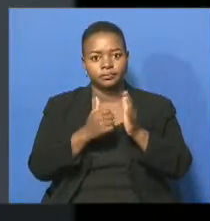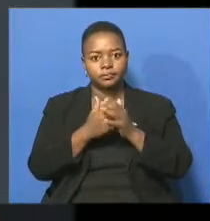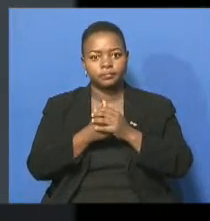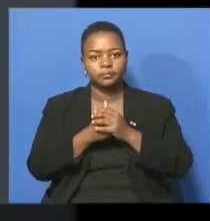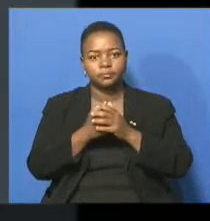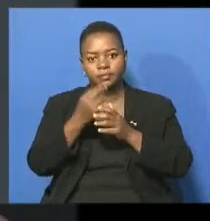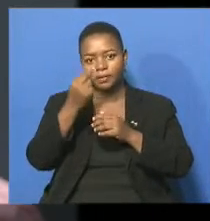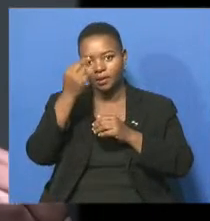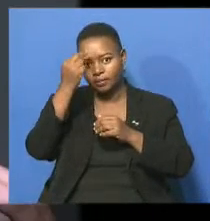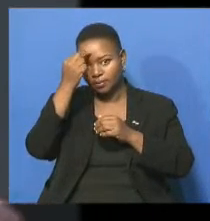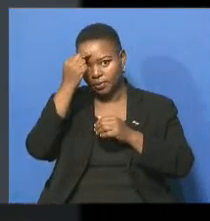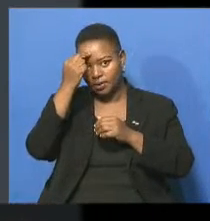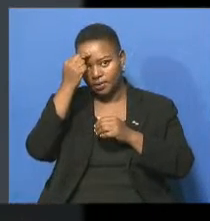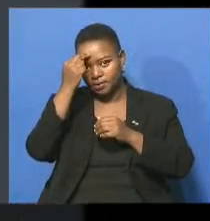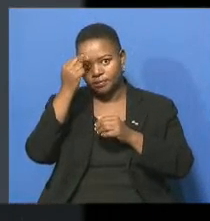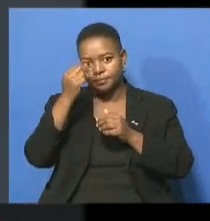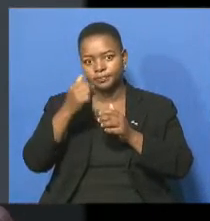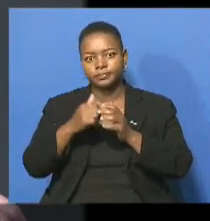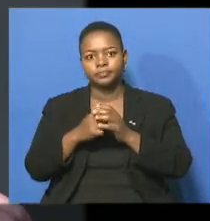the police